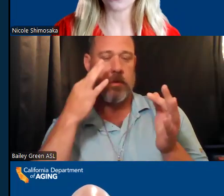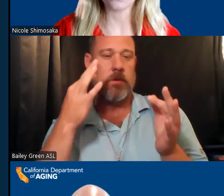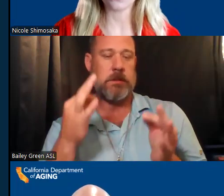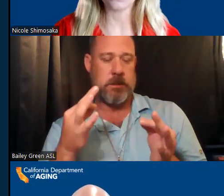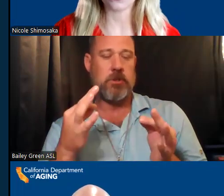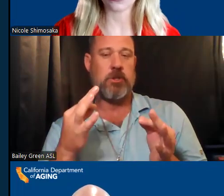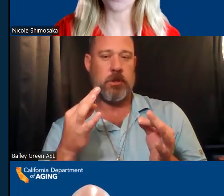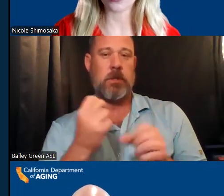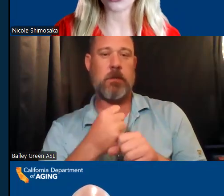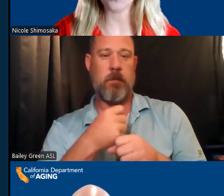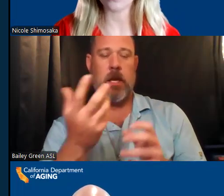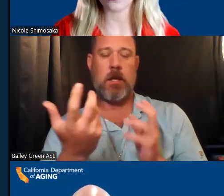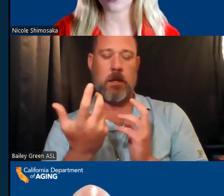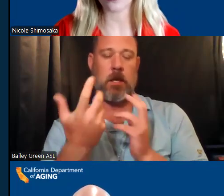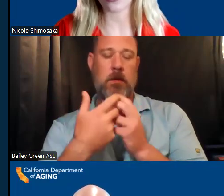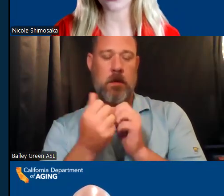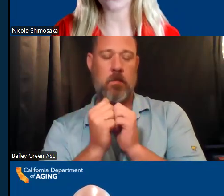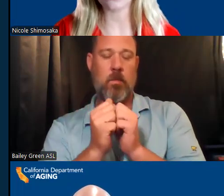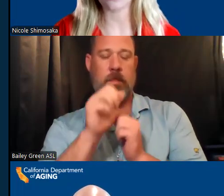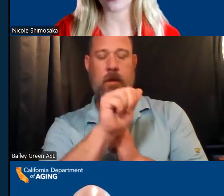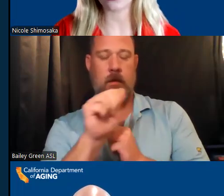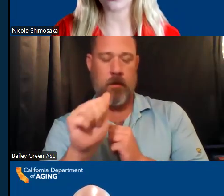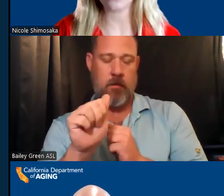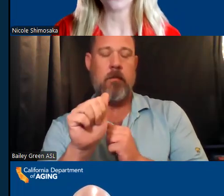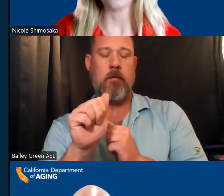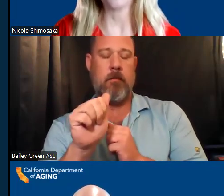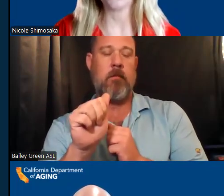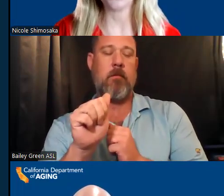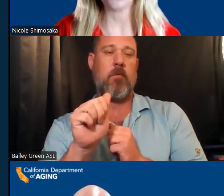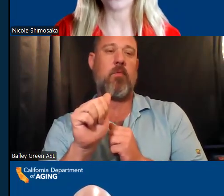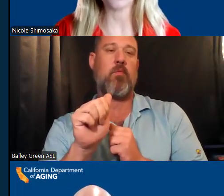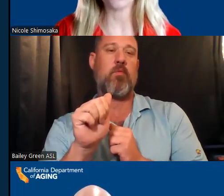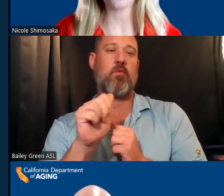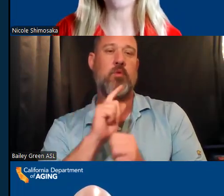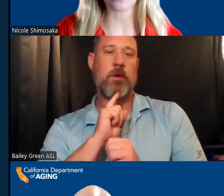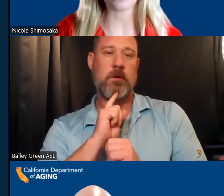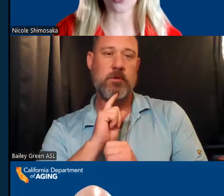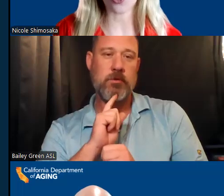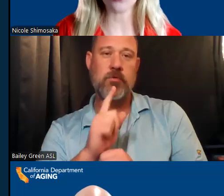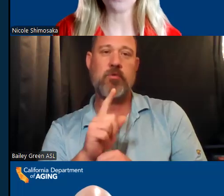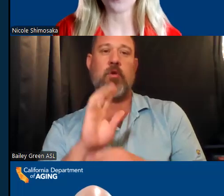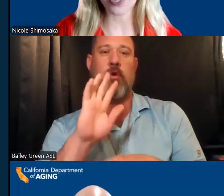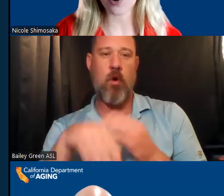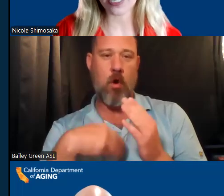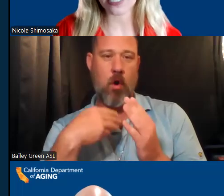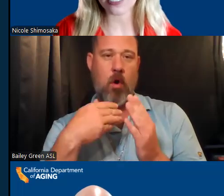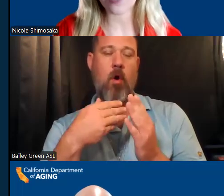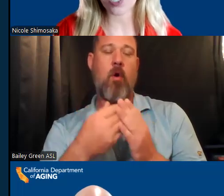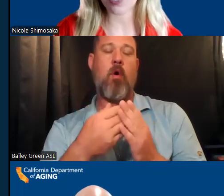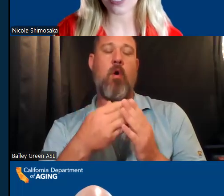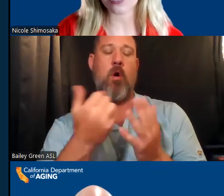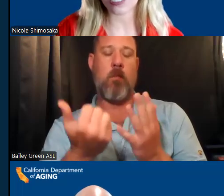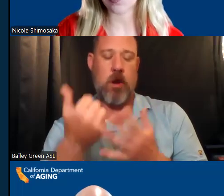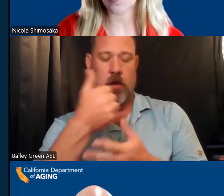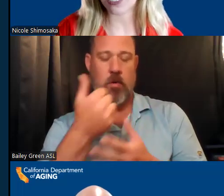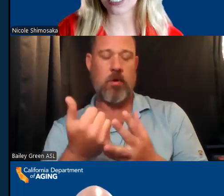made in collaboration with the area agencies on aging to ensure that all priorities identified within